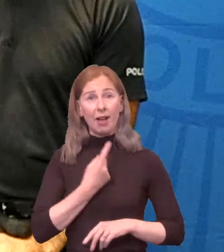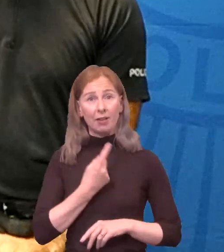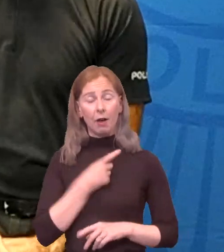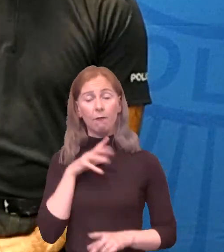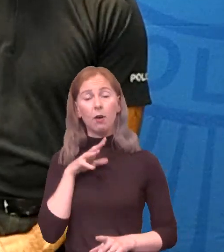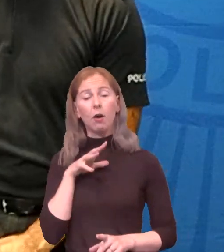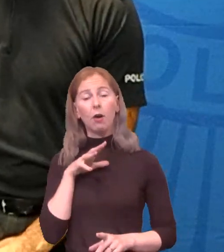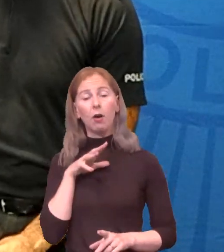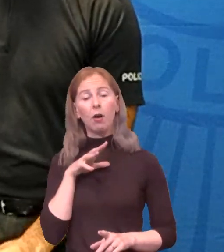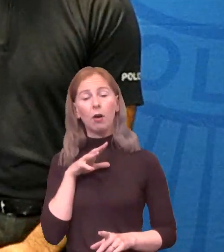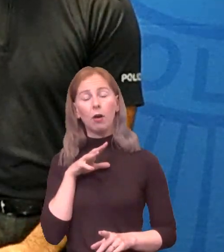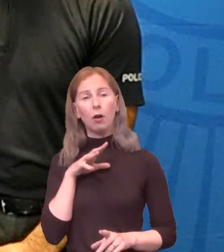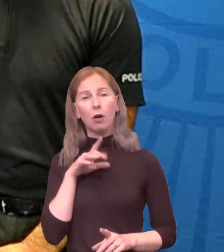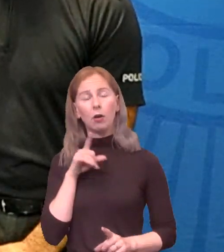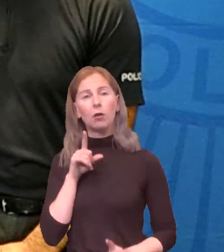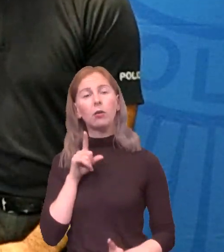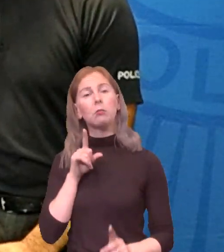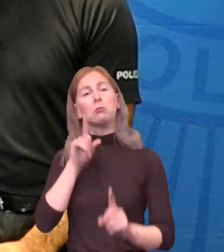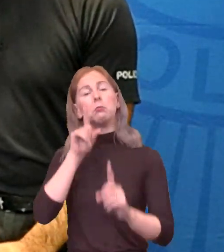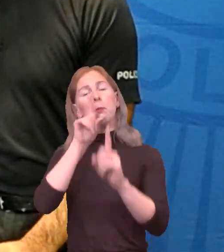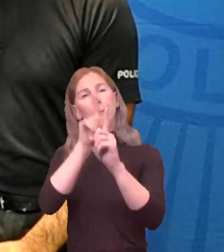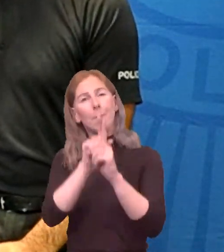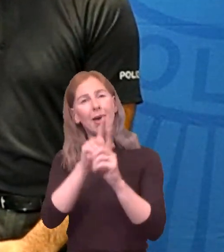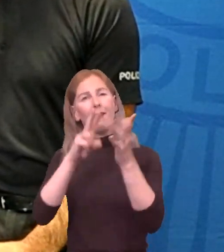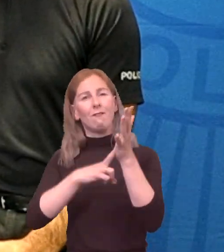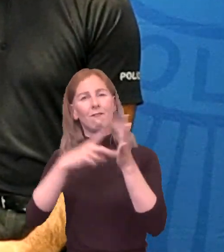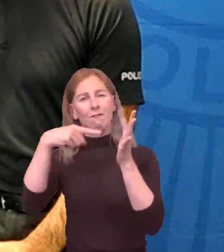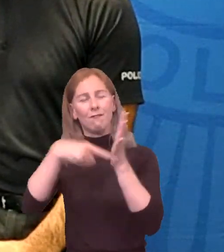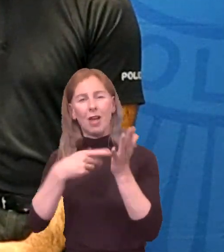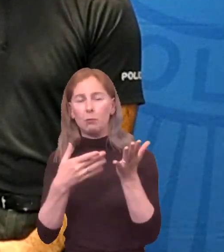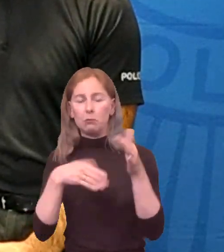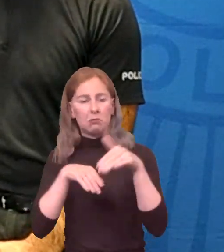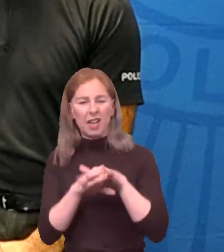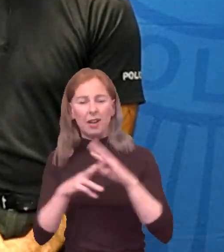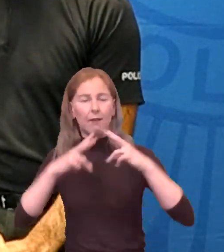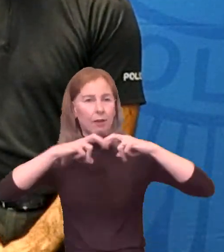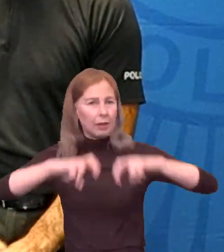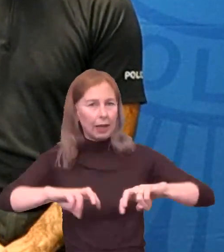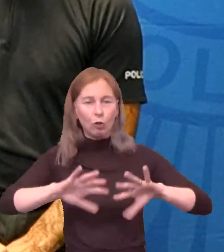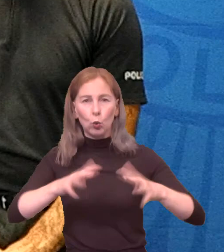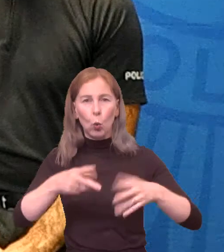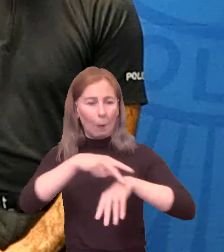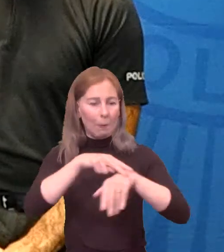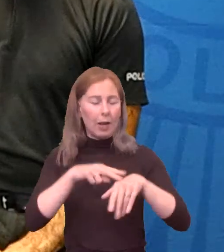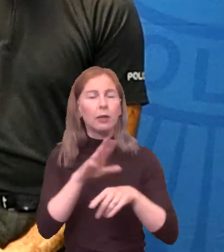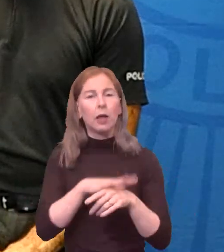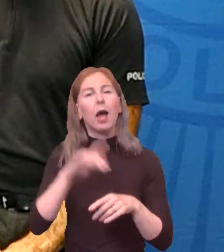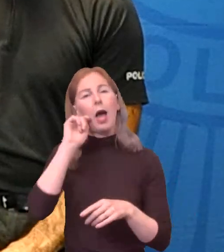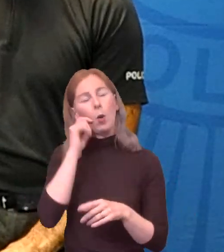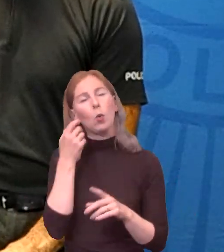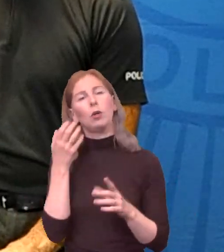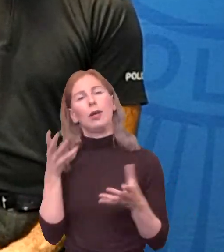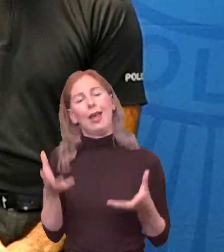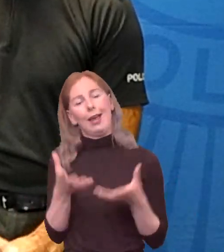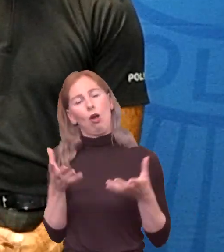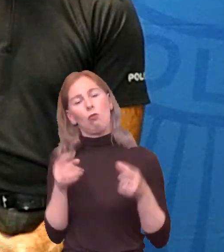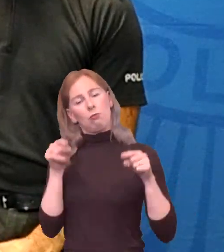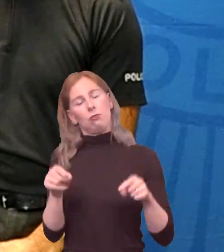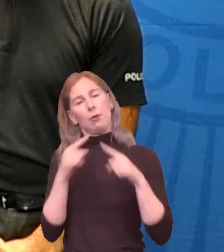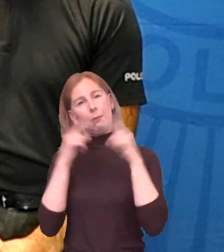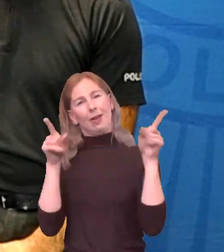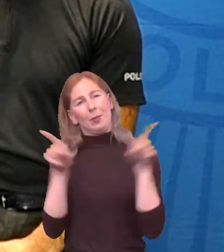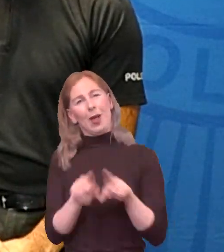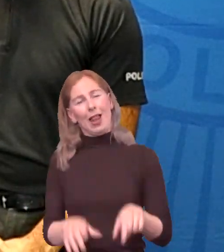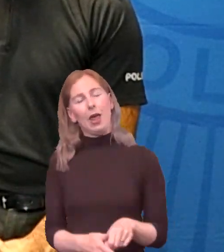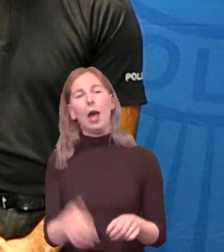vet within a case or a situation, I would kind of push that message as well. So although it is down to the